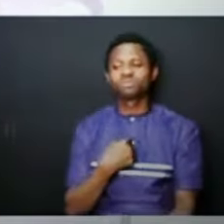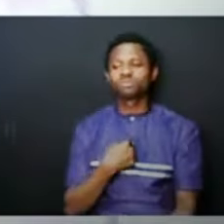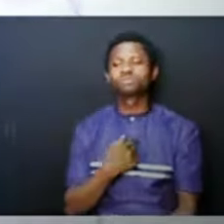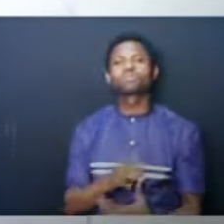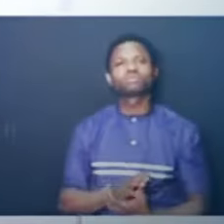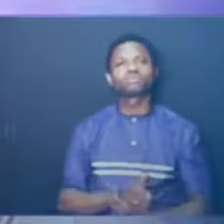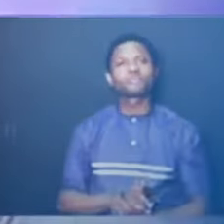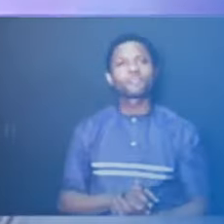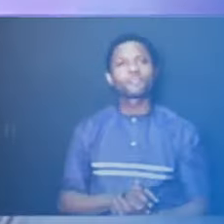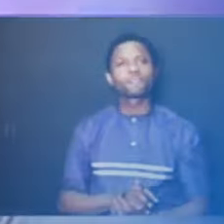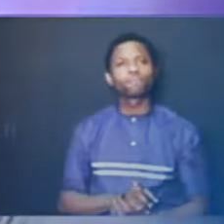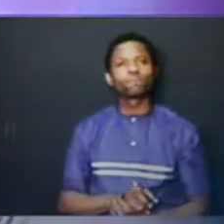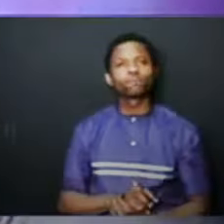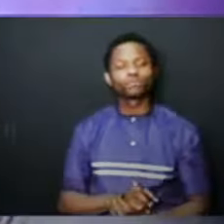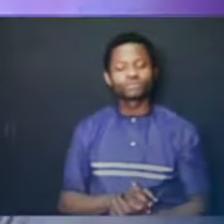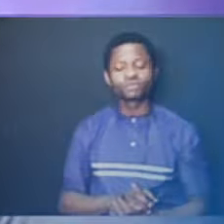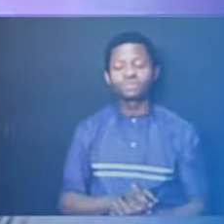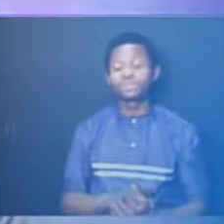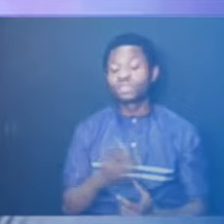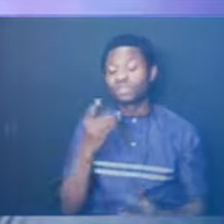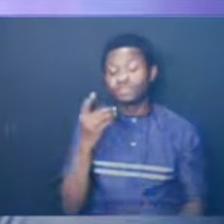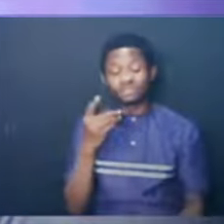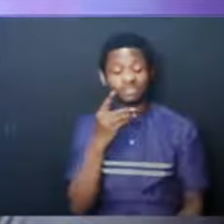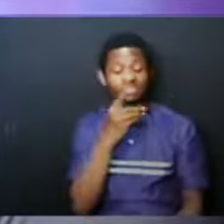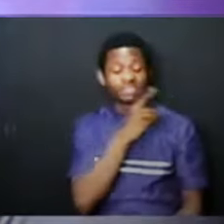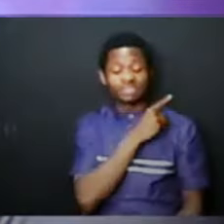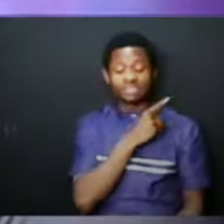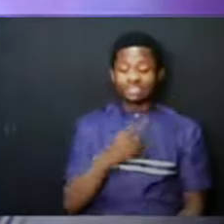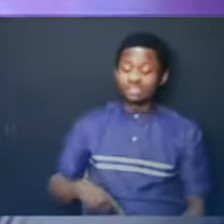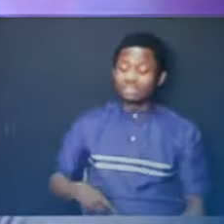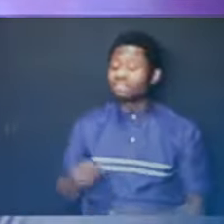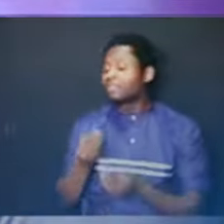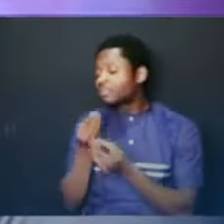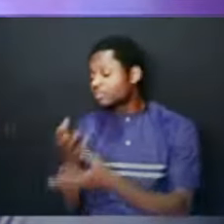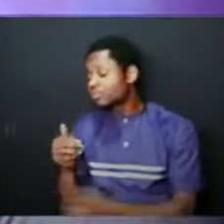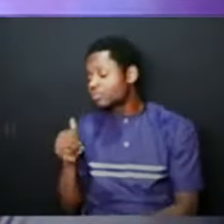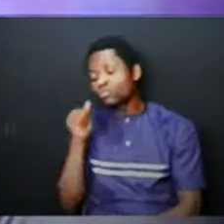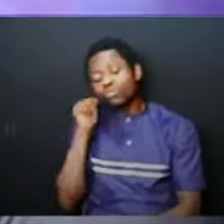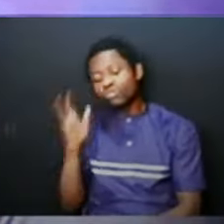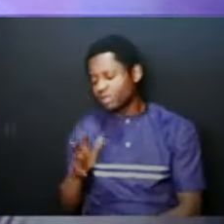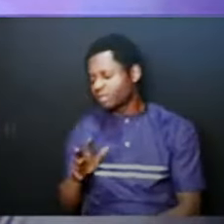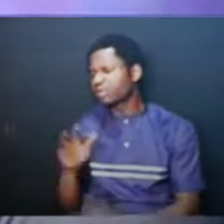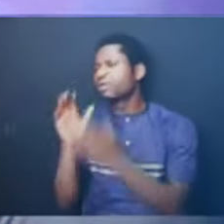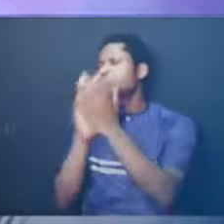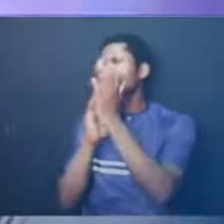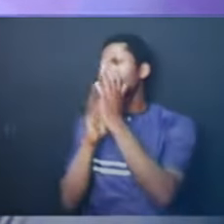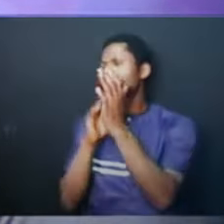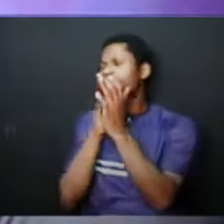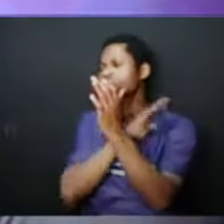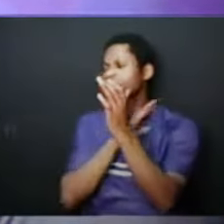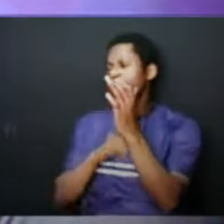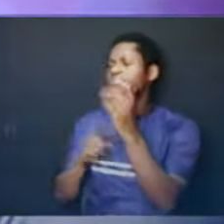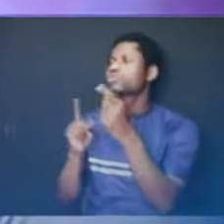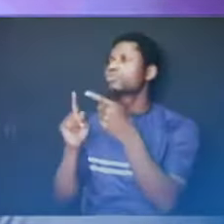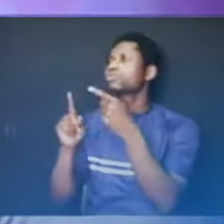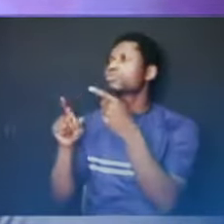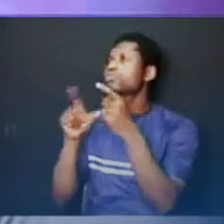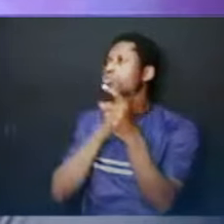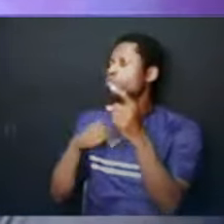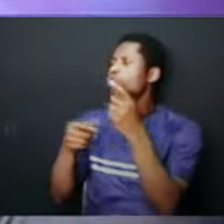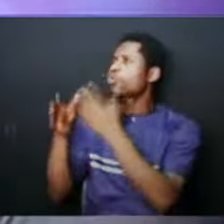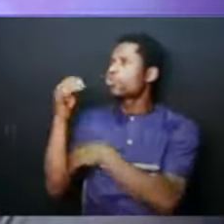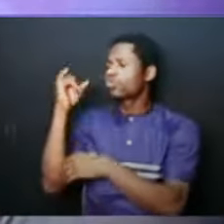me. Yeah. David said to Abigail, praise be to the Lord, the God of Israel, who has sent you today to